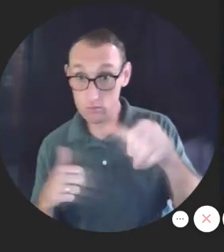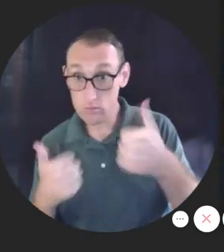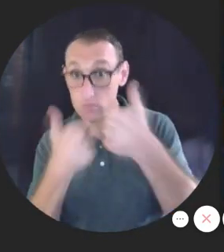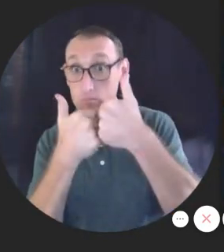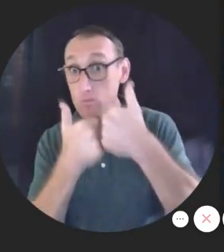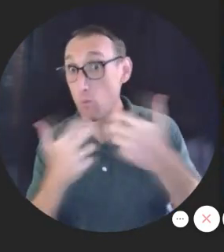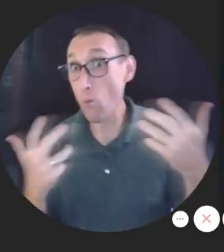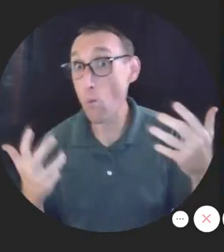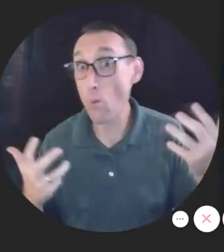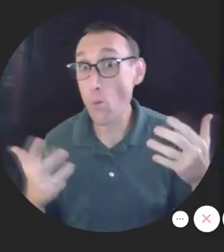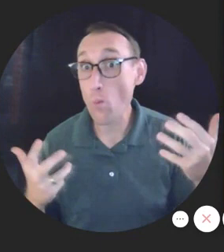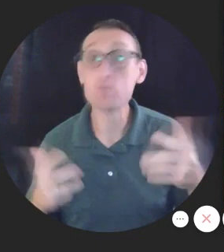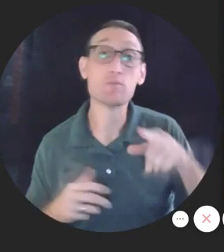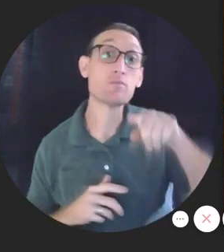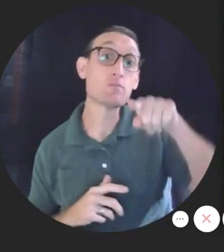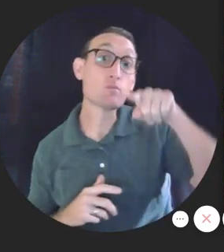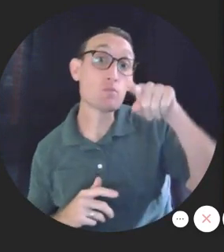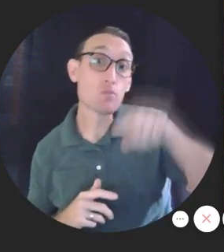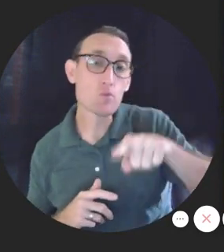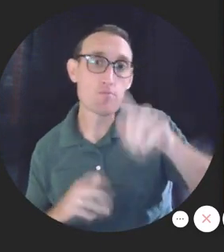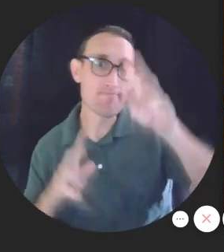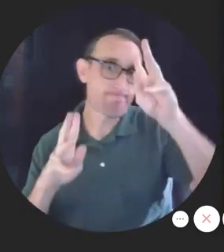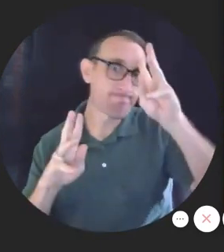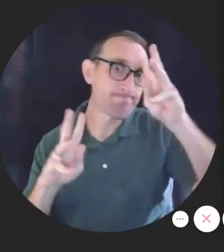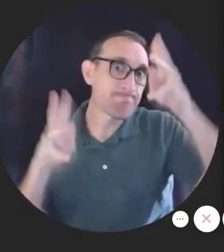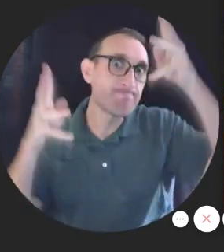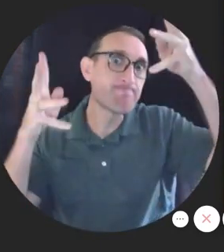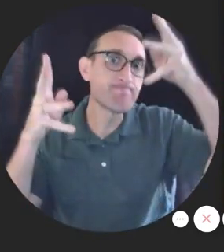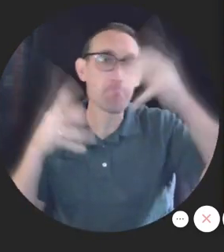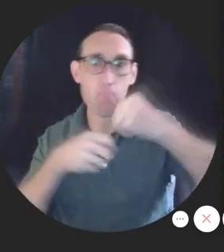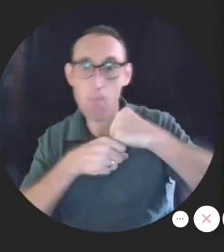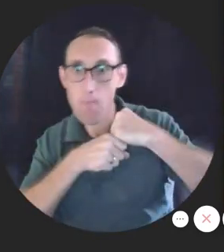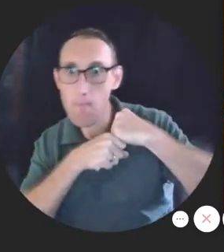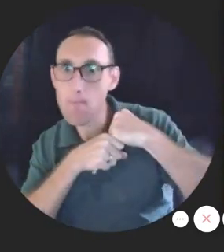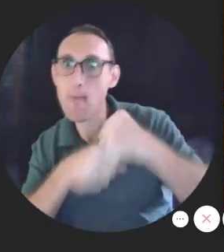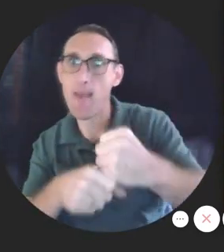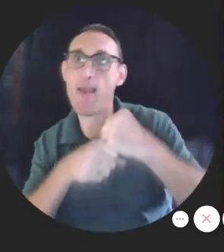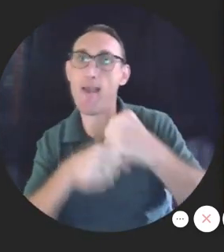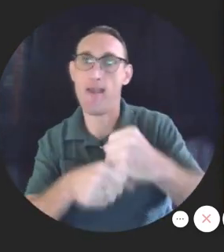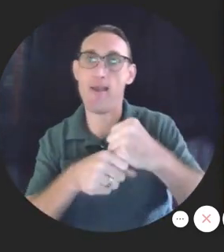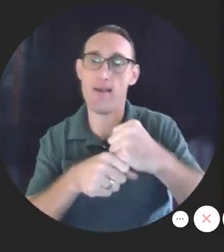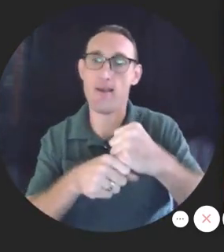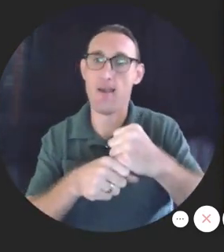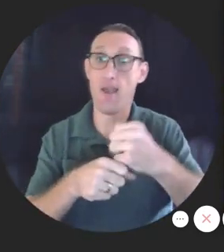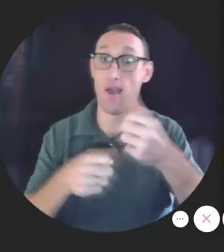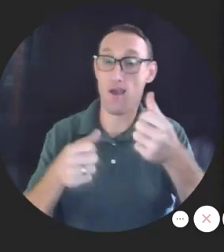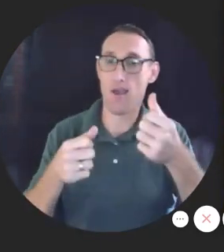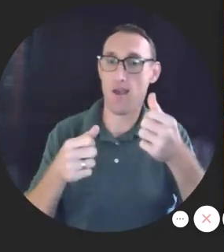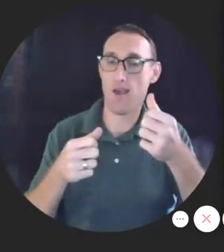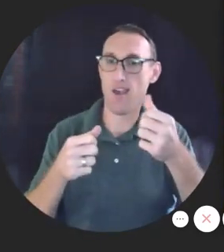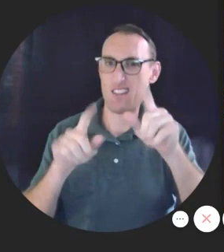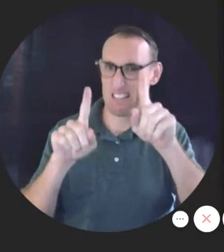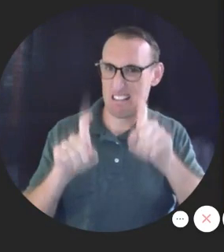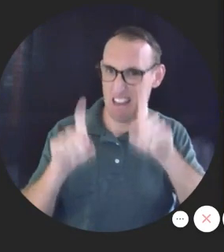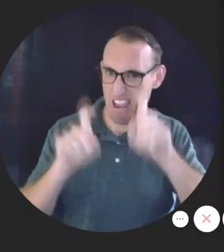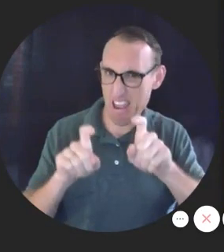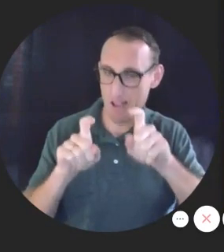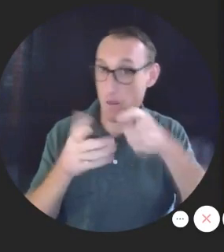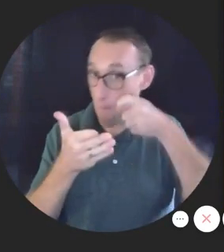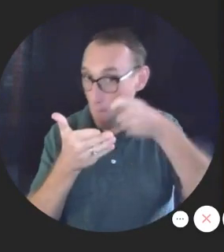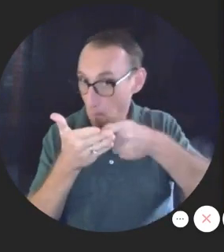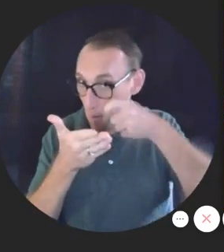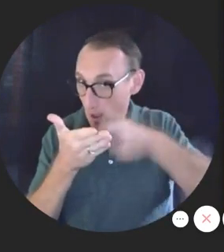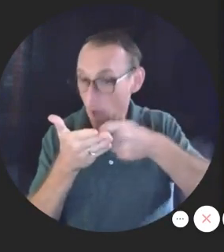be to design and test out a magnifying glass. So the first part of every scientific